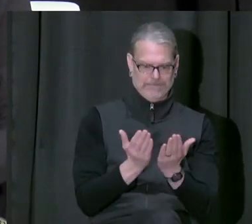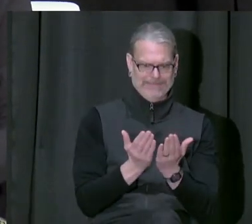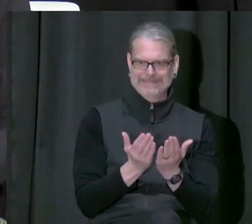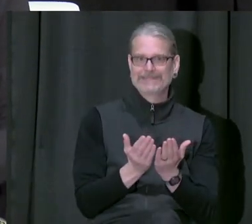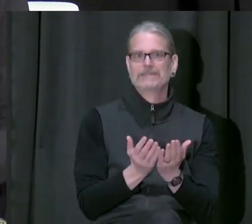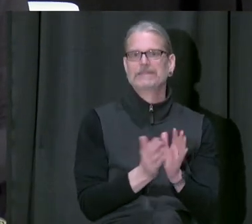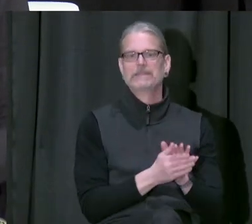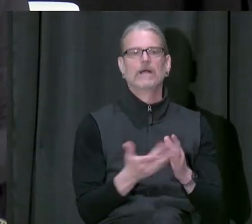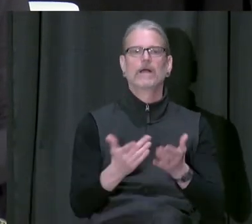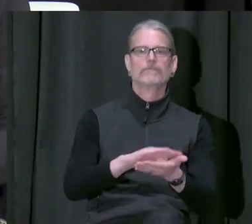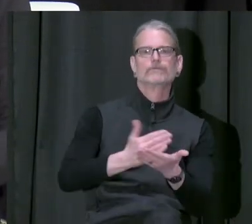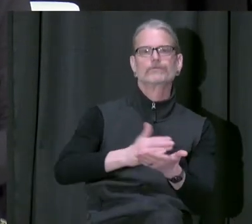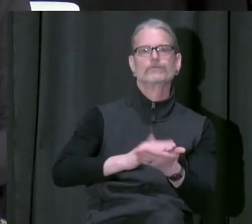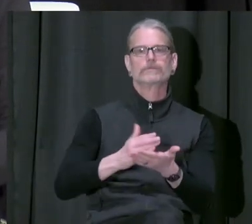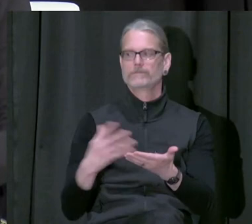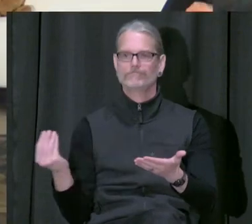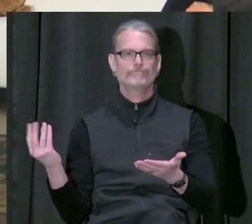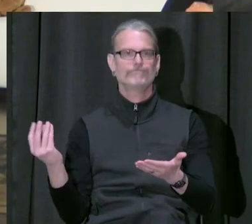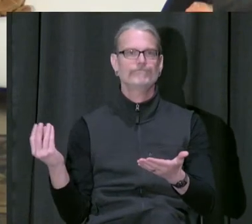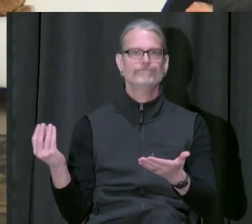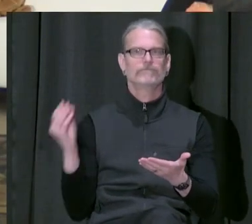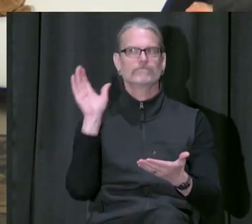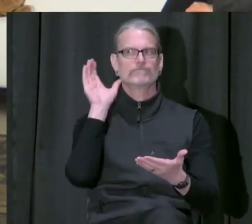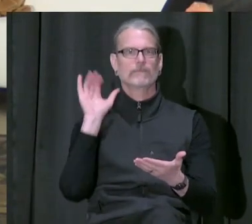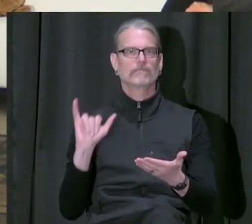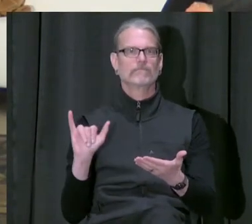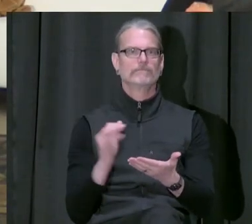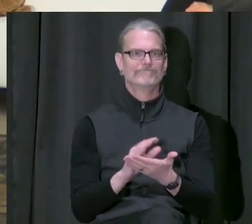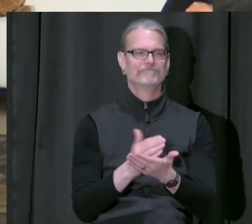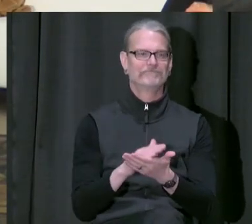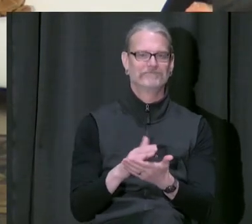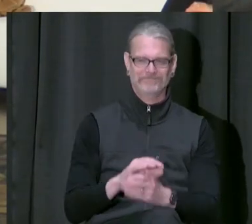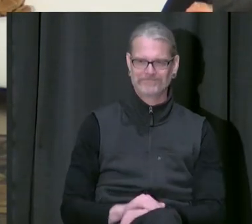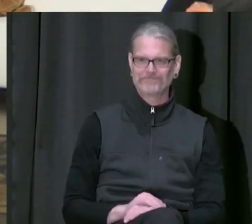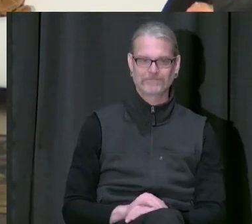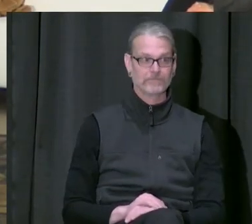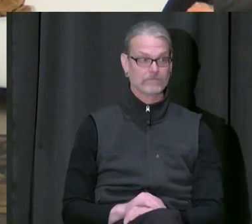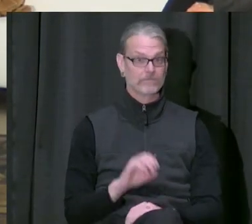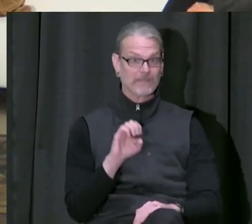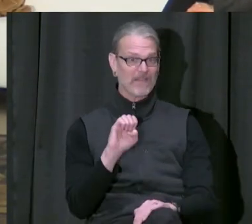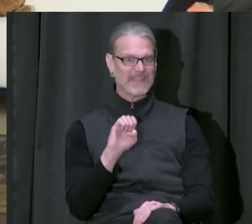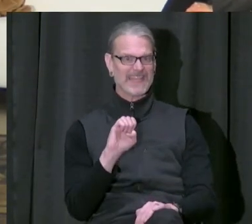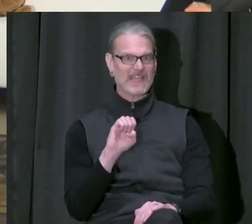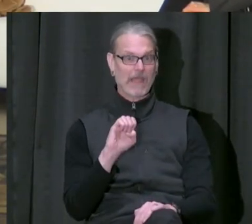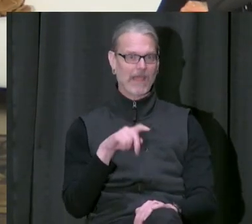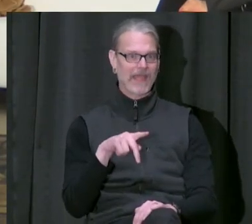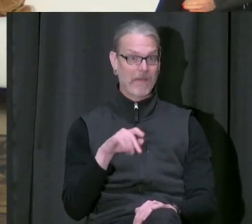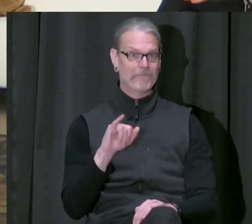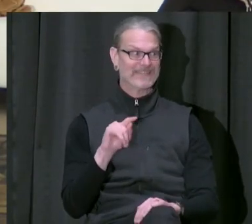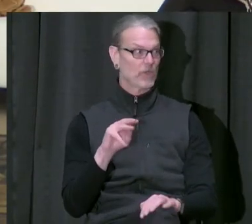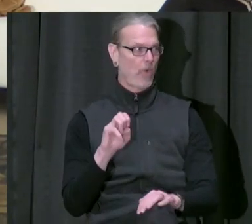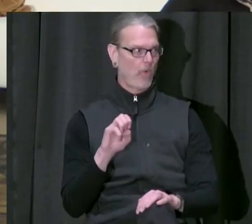So, yeah. Awesome, Tara. The epitome of cool features. Thank you.